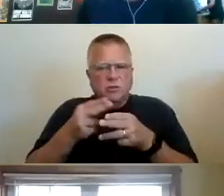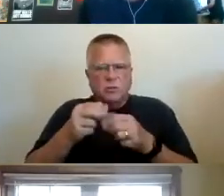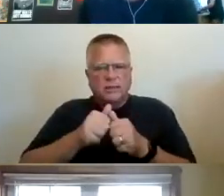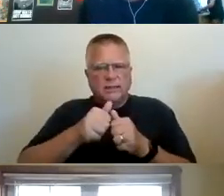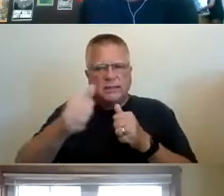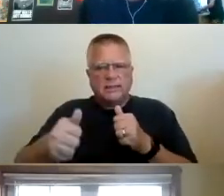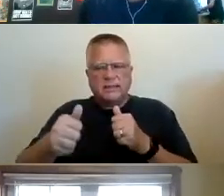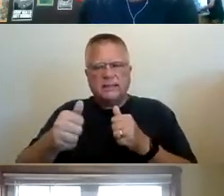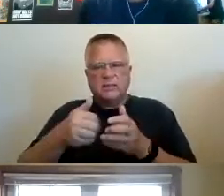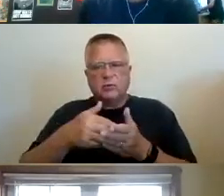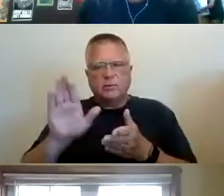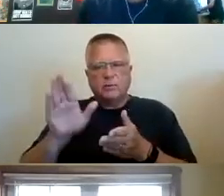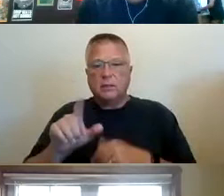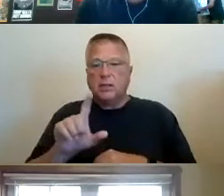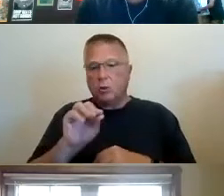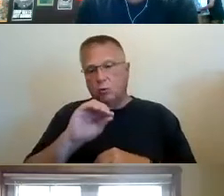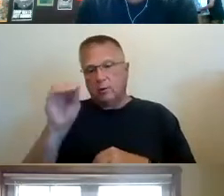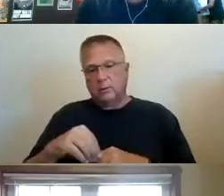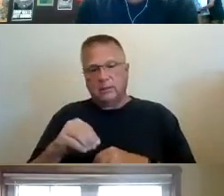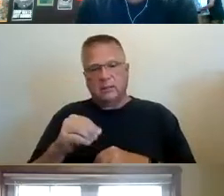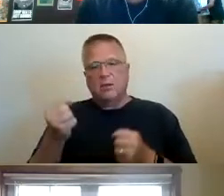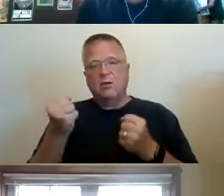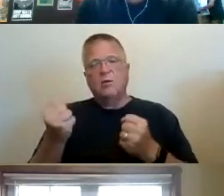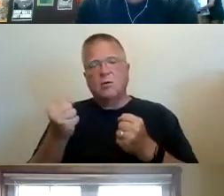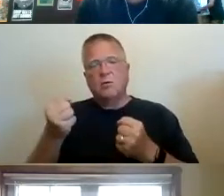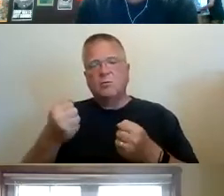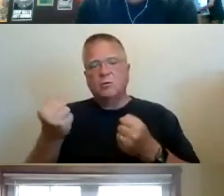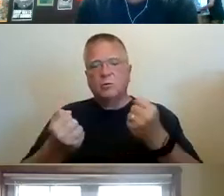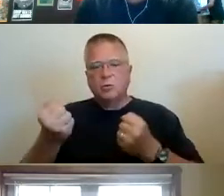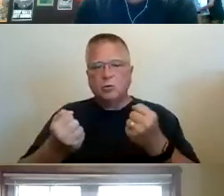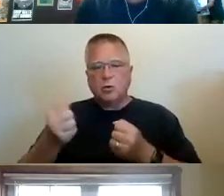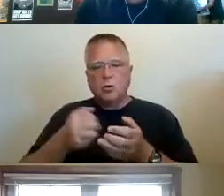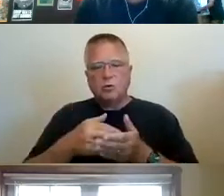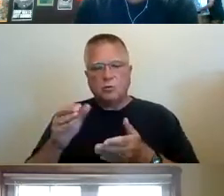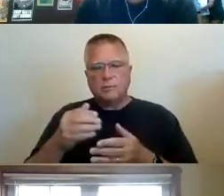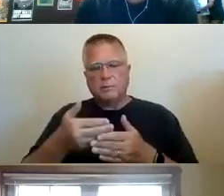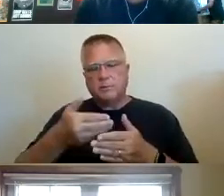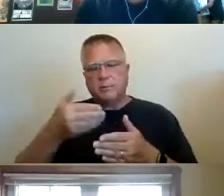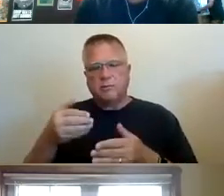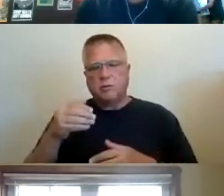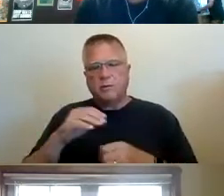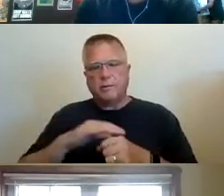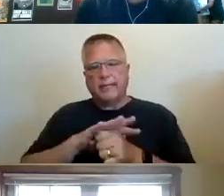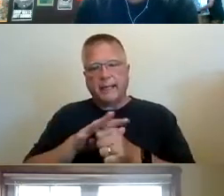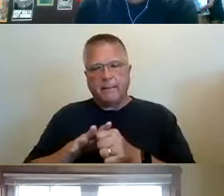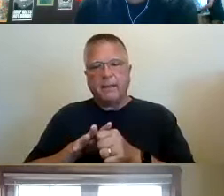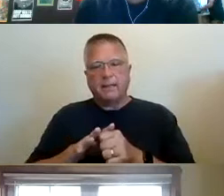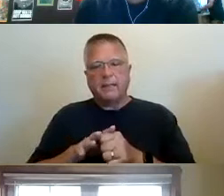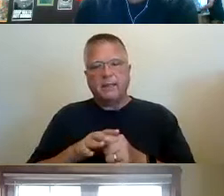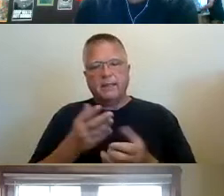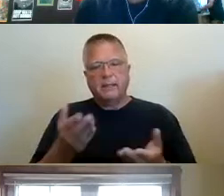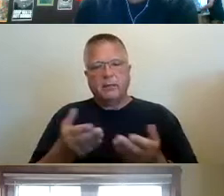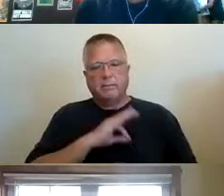of the motor vehicle trips taken in the city of Pittsburgh pre-pandemic, but 20% of the motor vehicle trips taken in